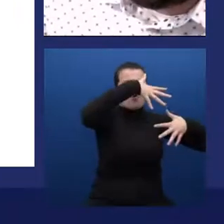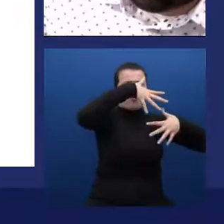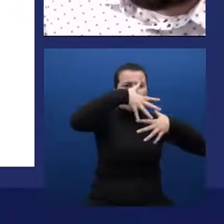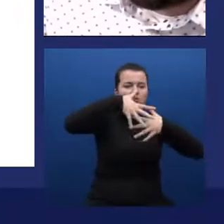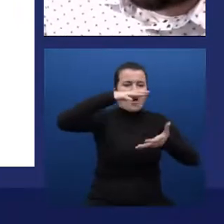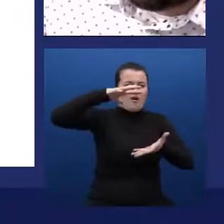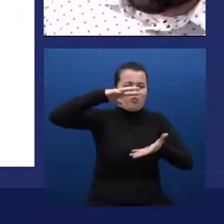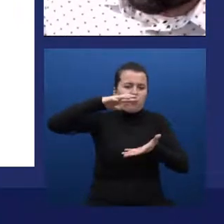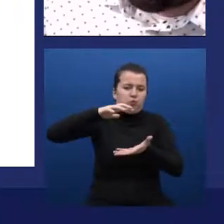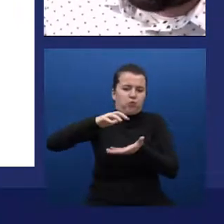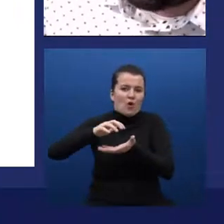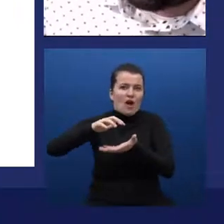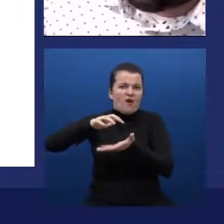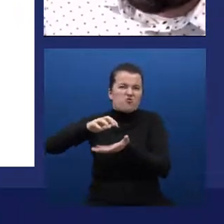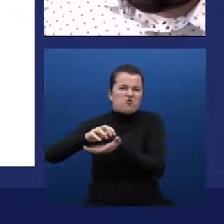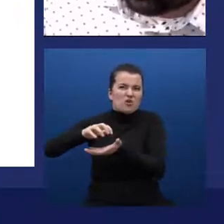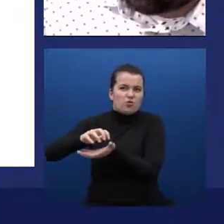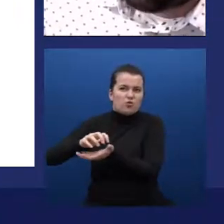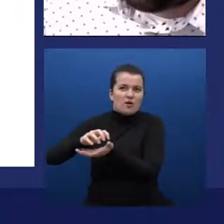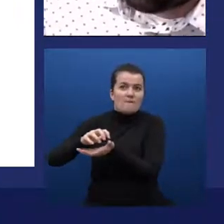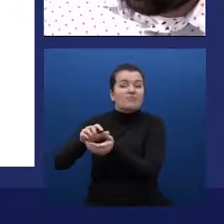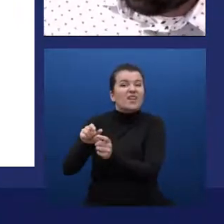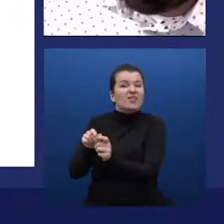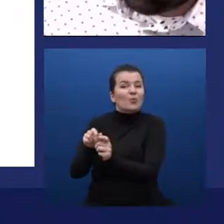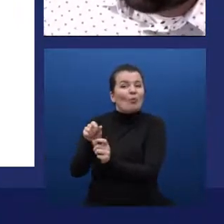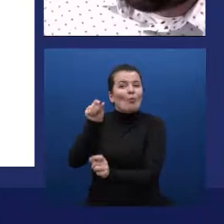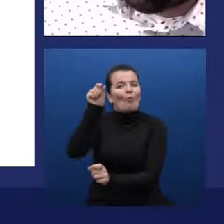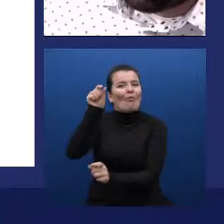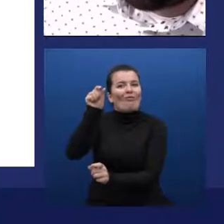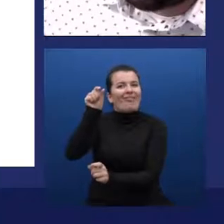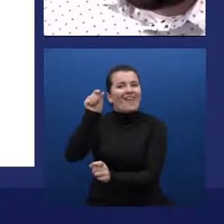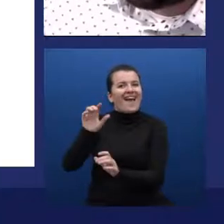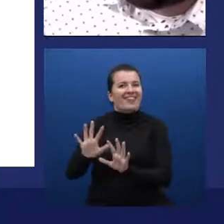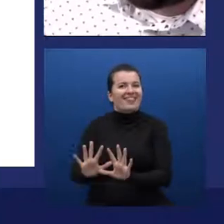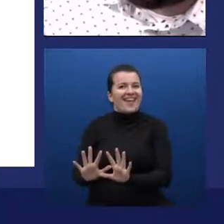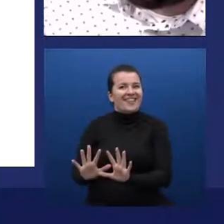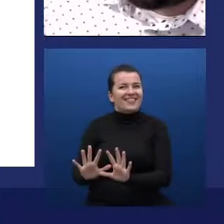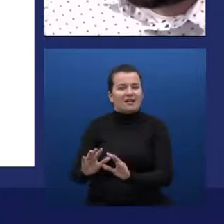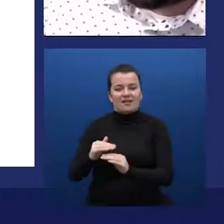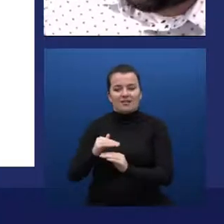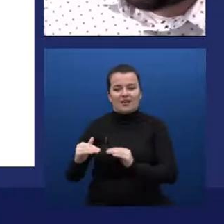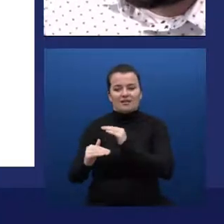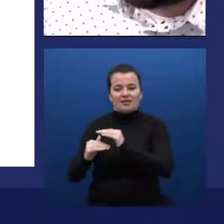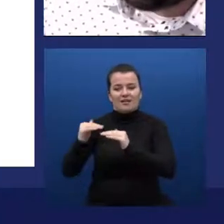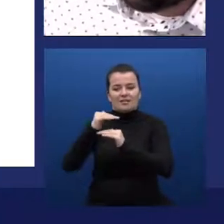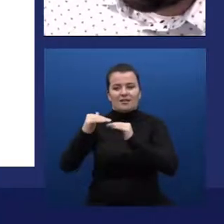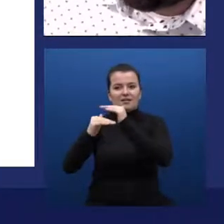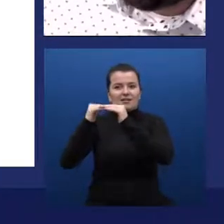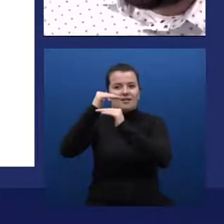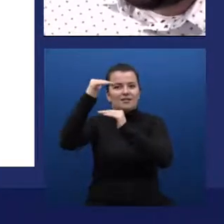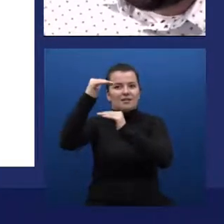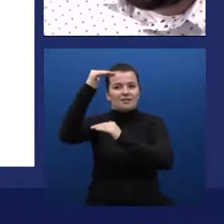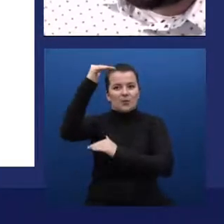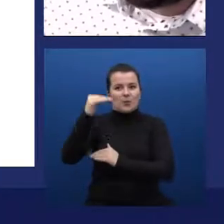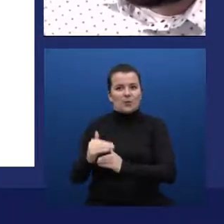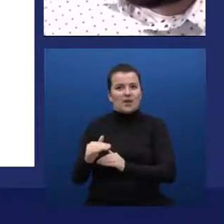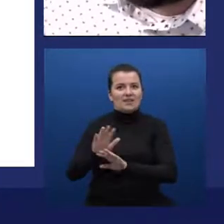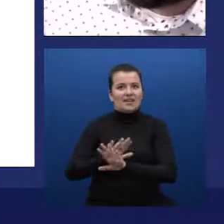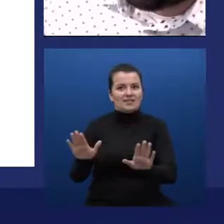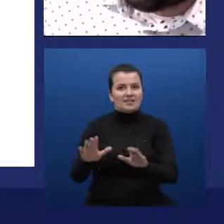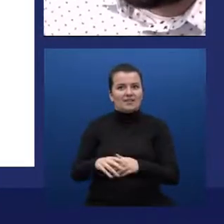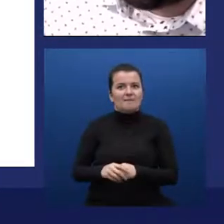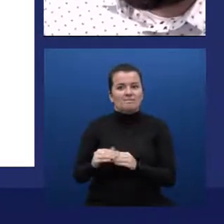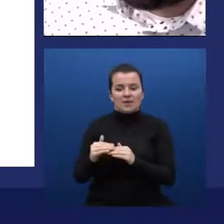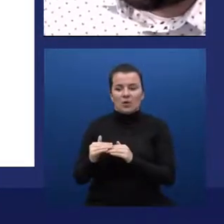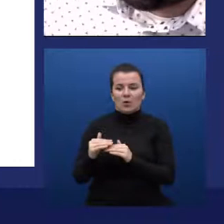is the digits problem, it's only going to have a density of 10 because, right, there's 10 spaces. And if it's the highest number is in here, then we get